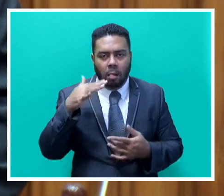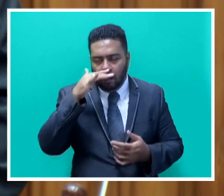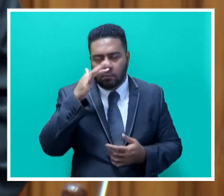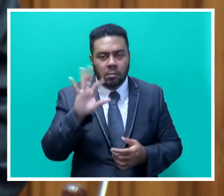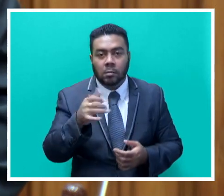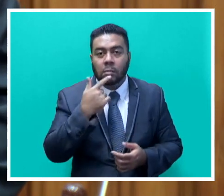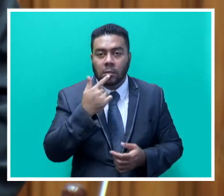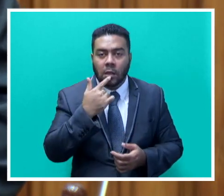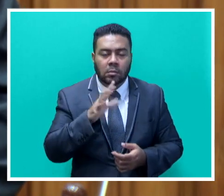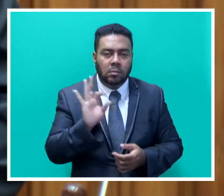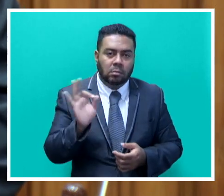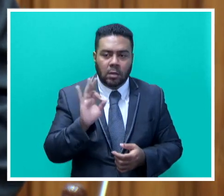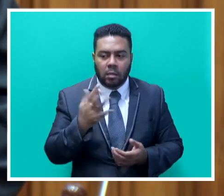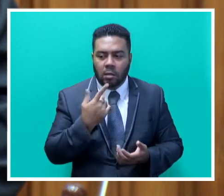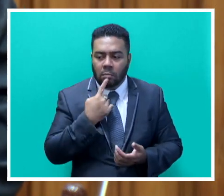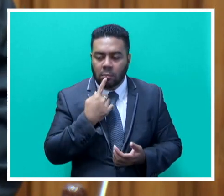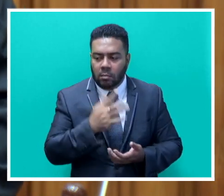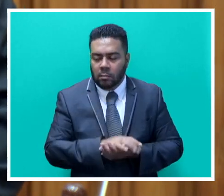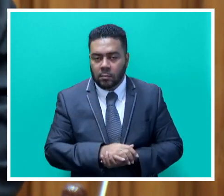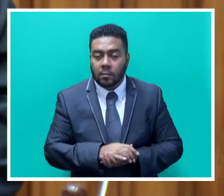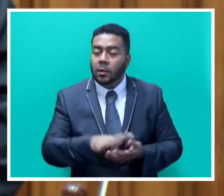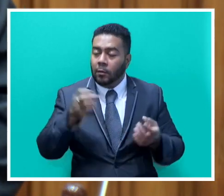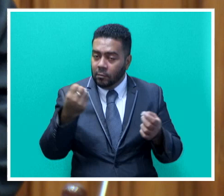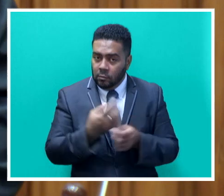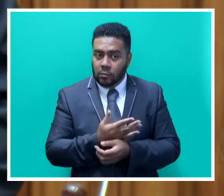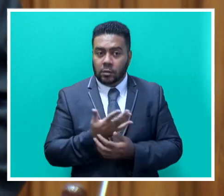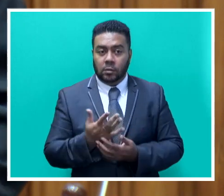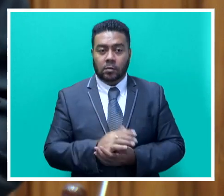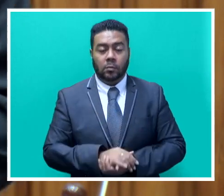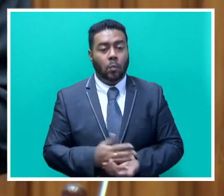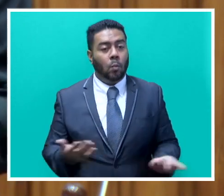so. There's situations where